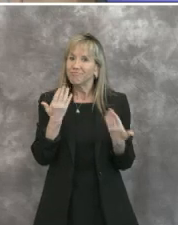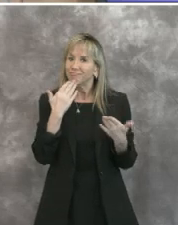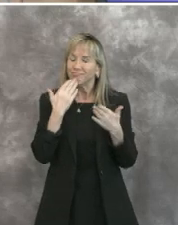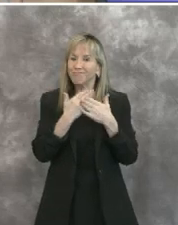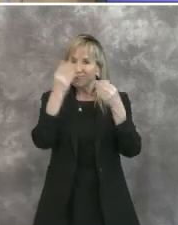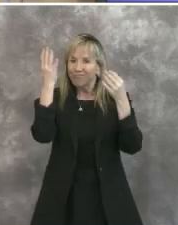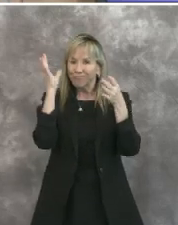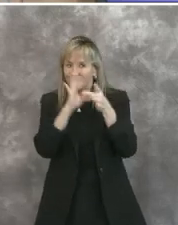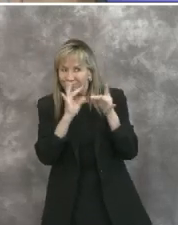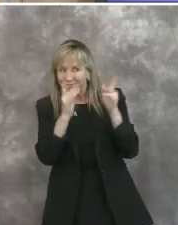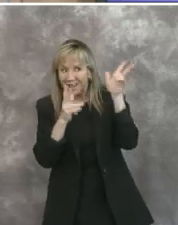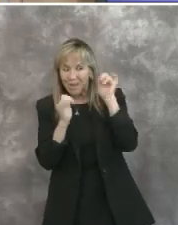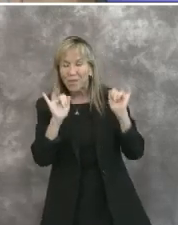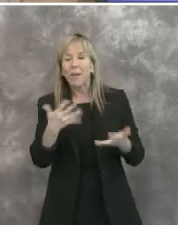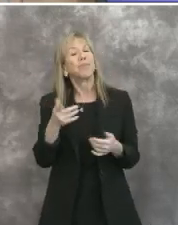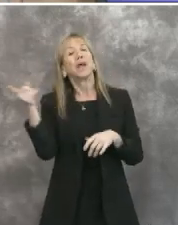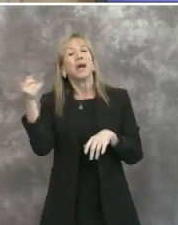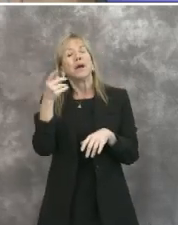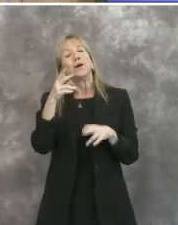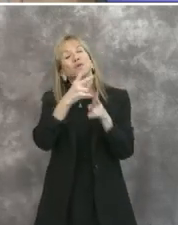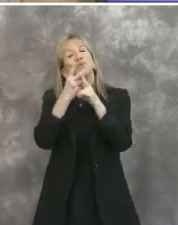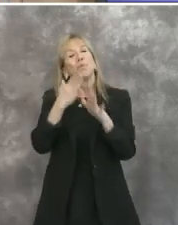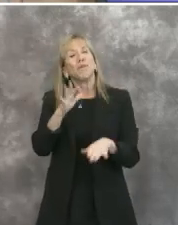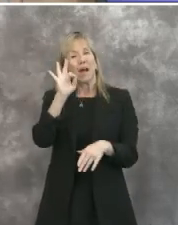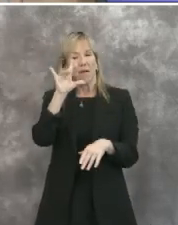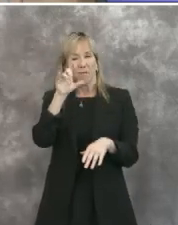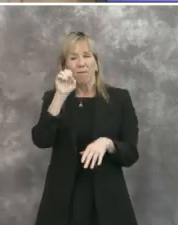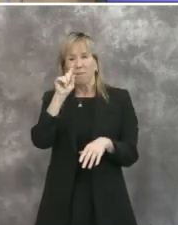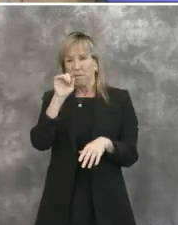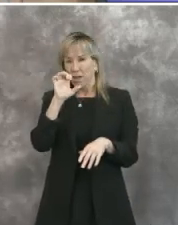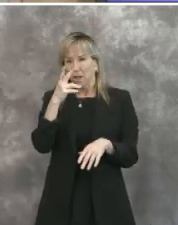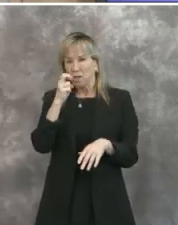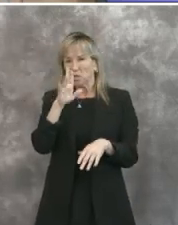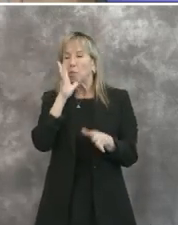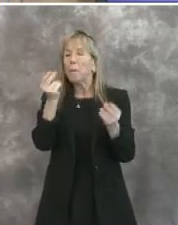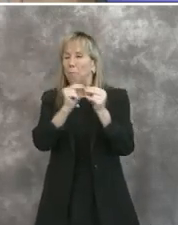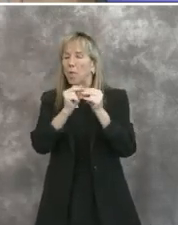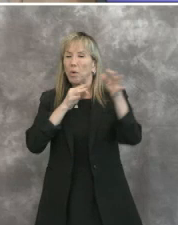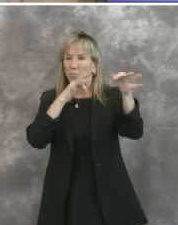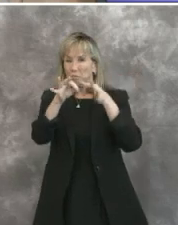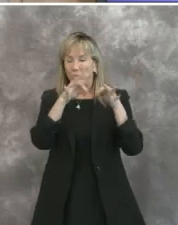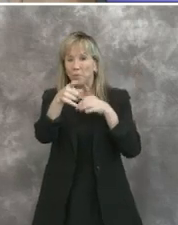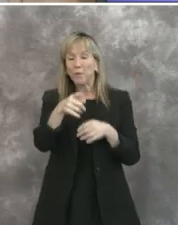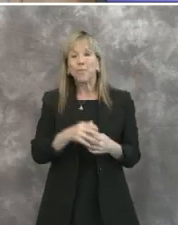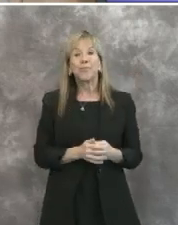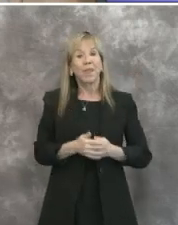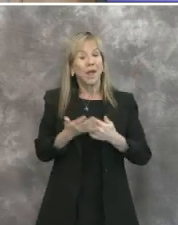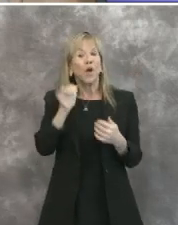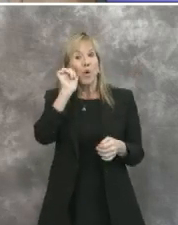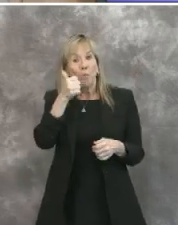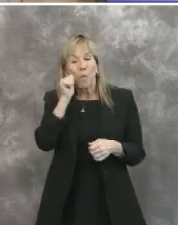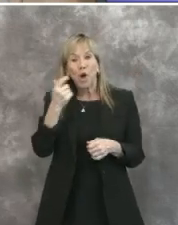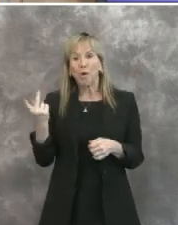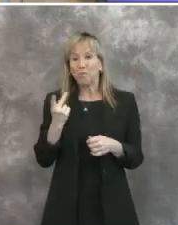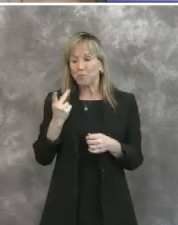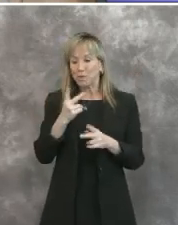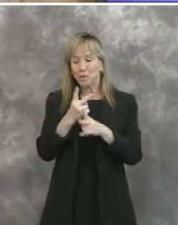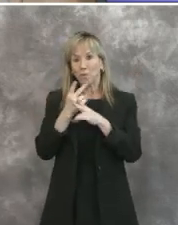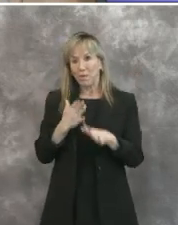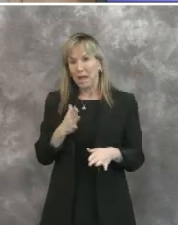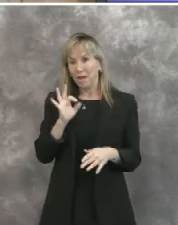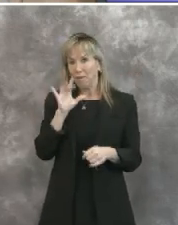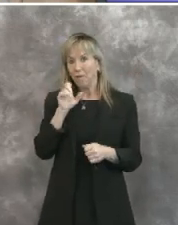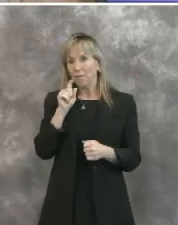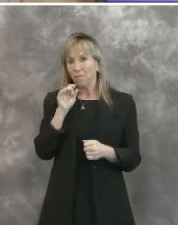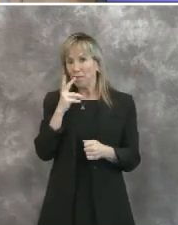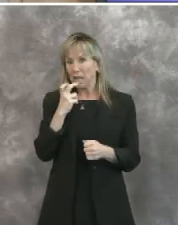from Supervisor Fletcher in just a couple of moments. Tomorrow, Supervisor Fletcher and I will bring to the Board of Supervisors